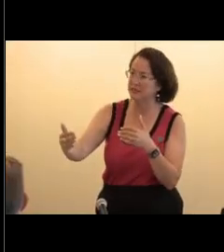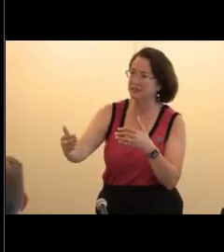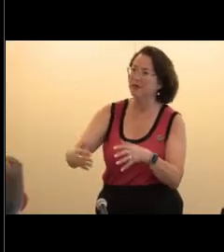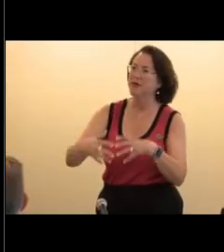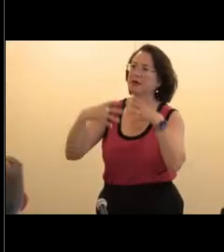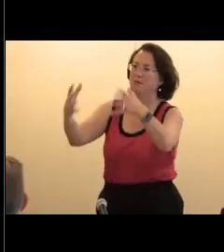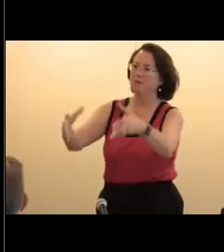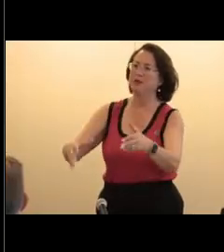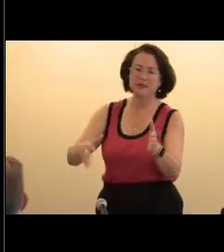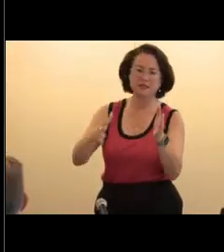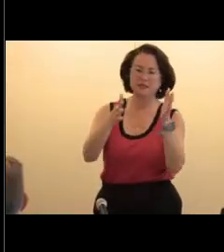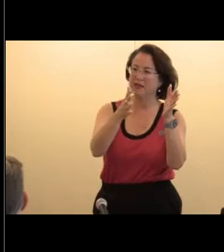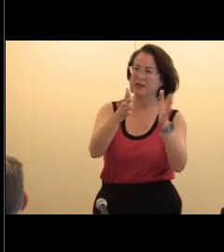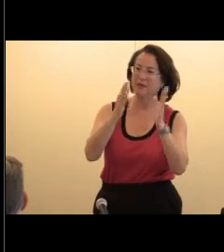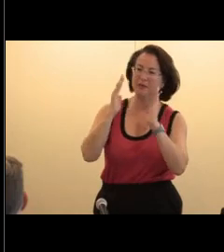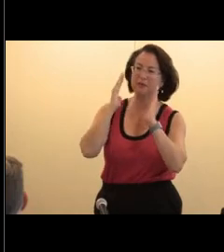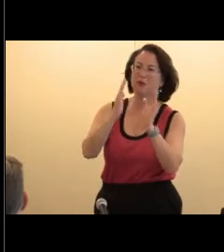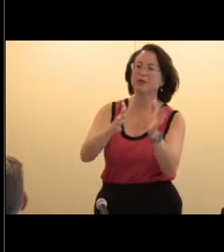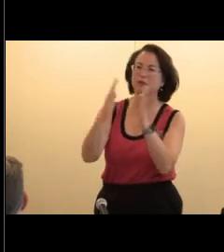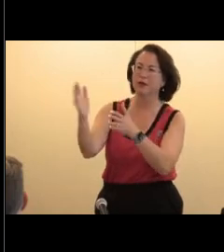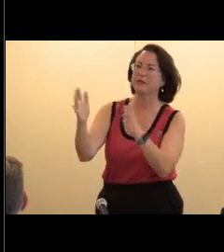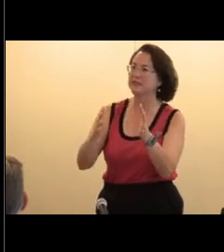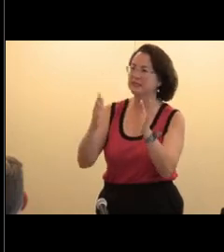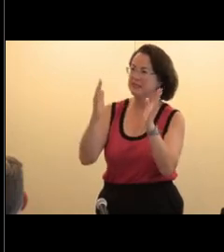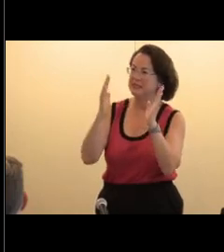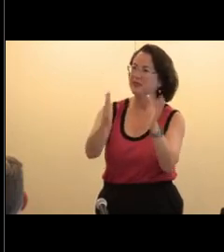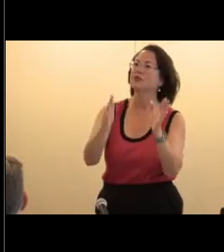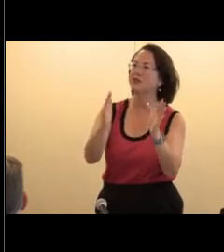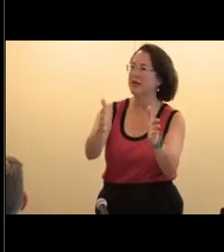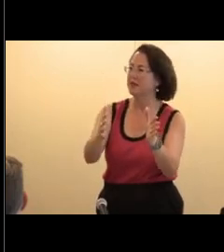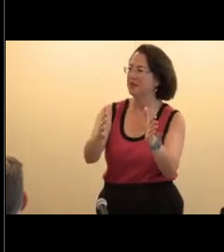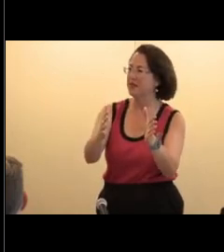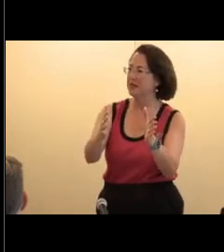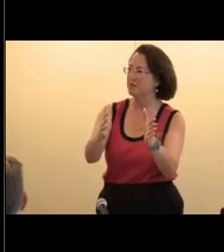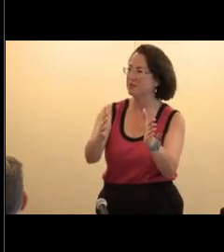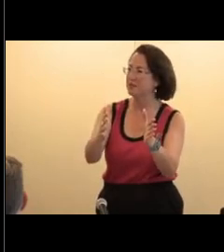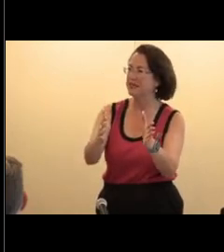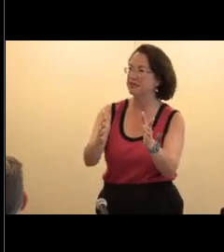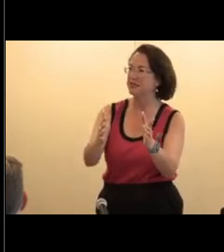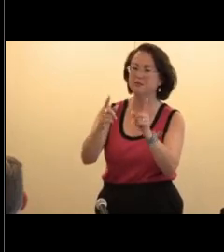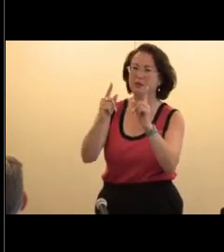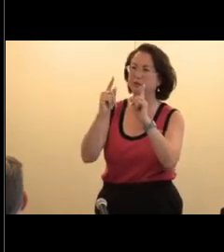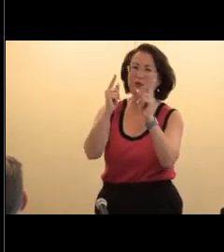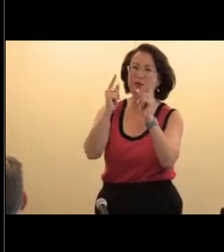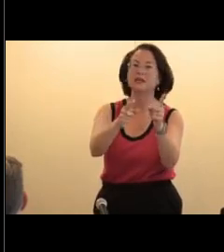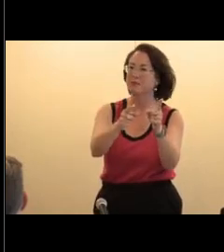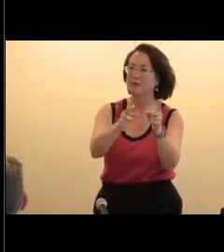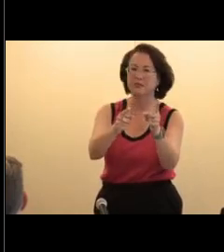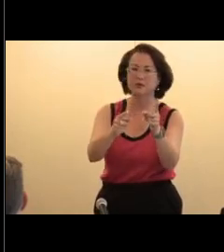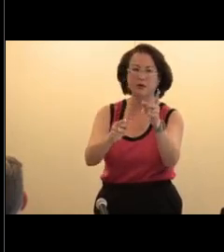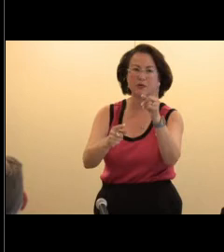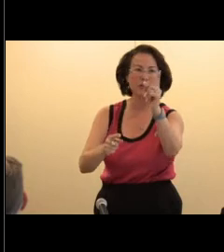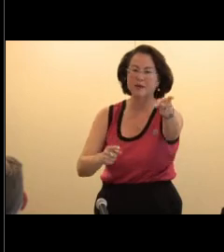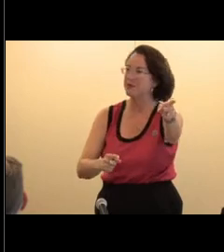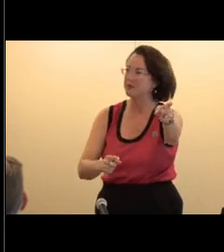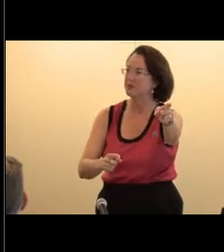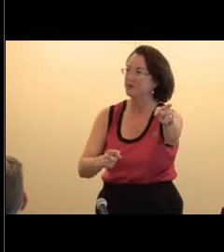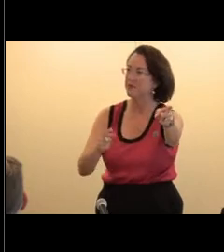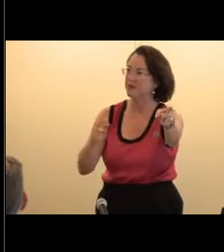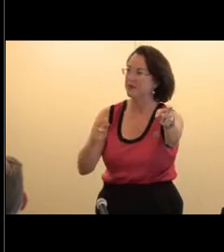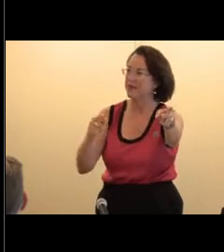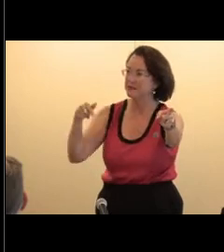system? Because, I mean, one of the greatest things in the Silver Line on the express lanes was people looking at the bus and going, wait, that